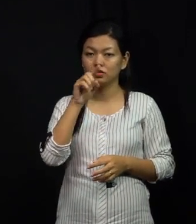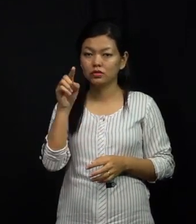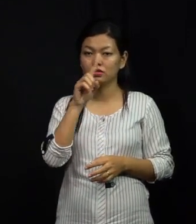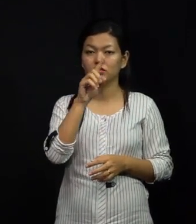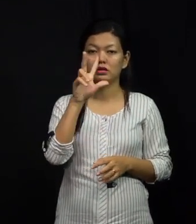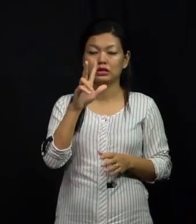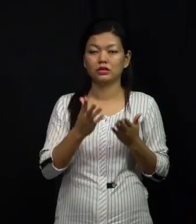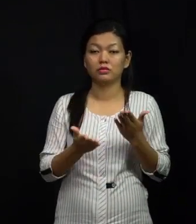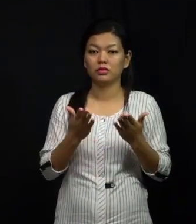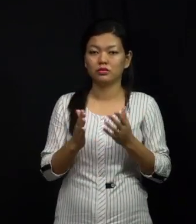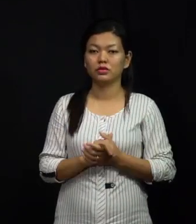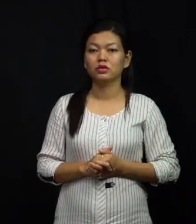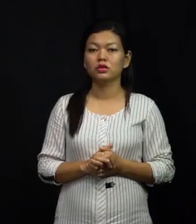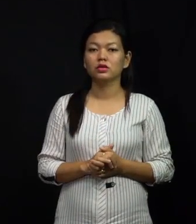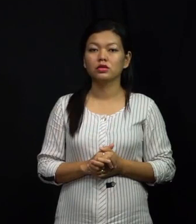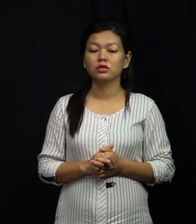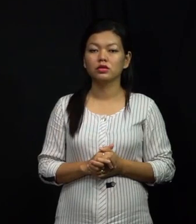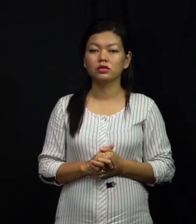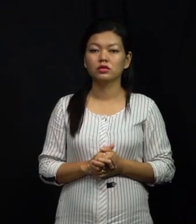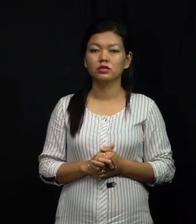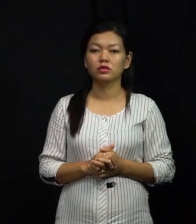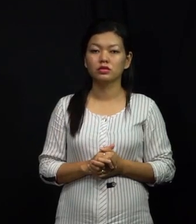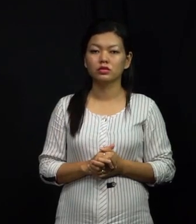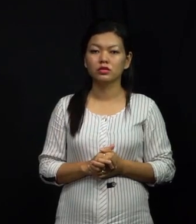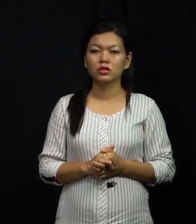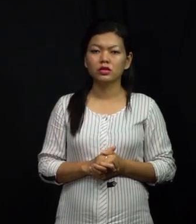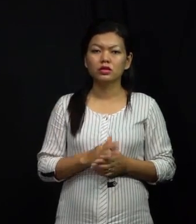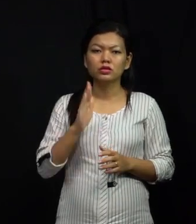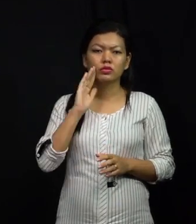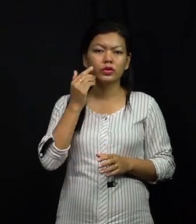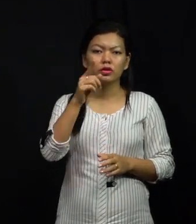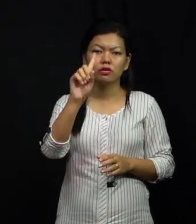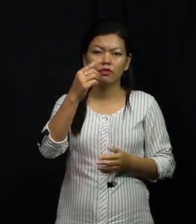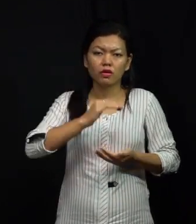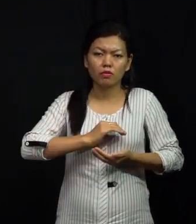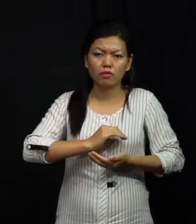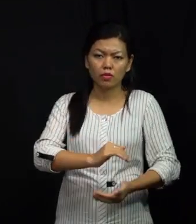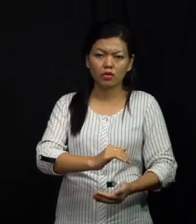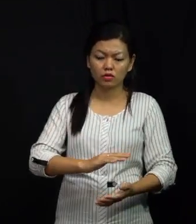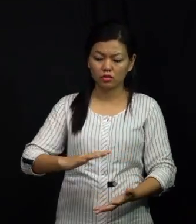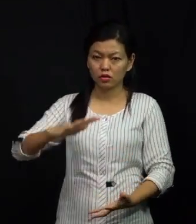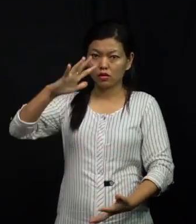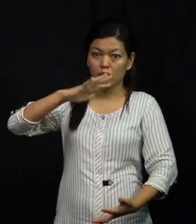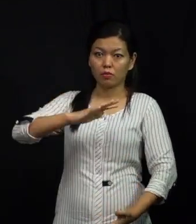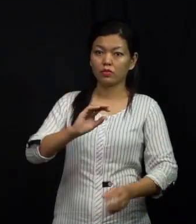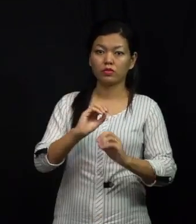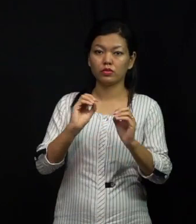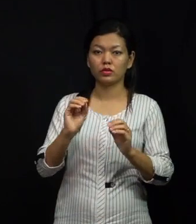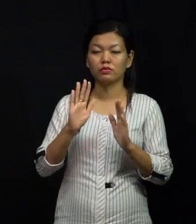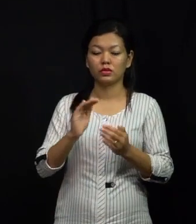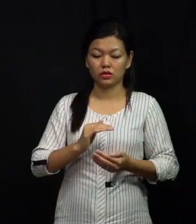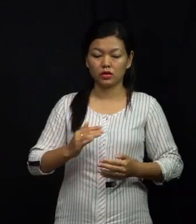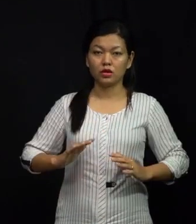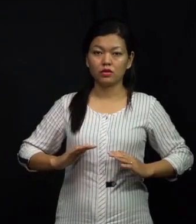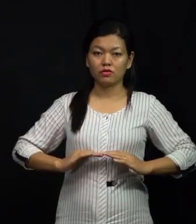not born into this world like you are right now, isn't it? You were there in your mother's womb for some time. You were born